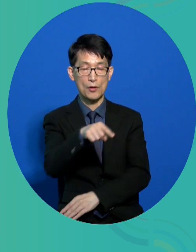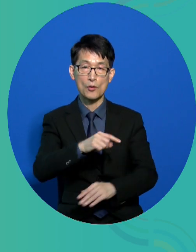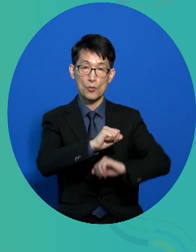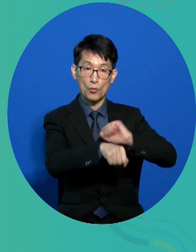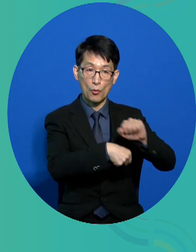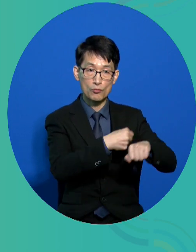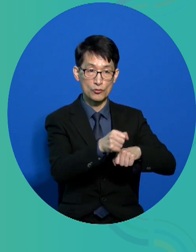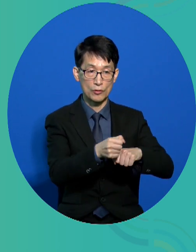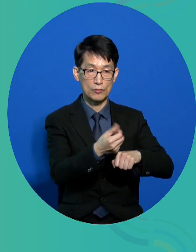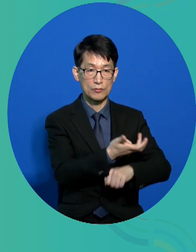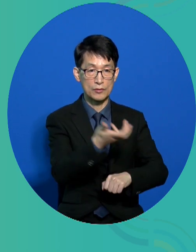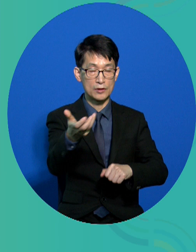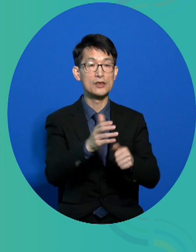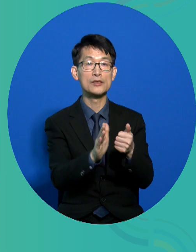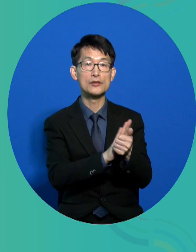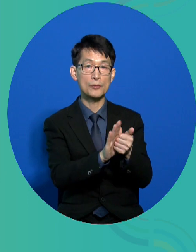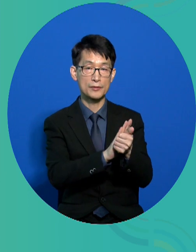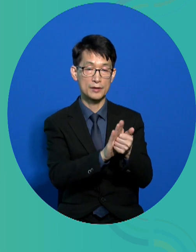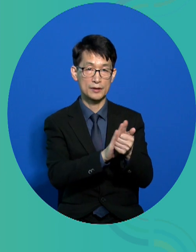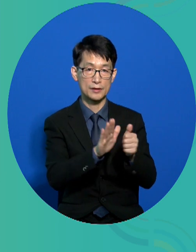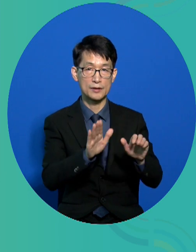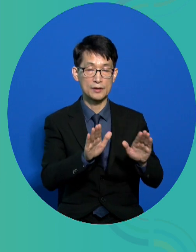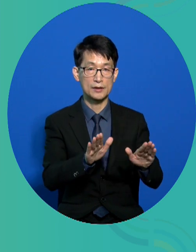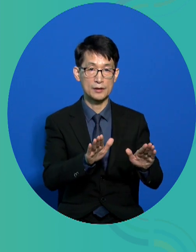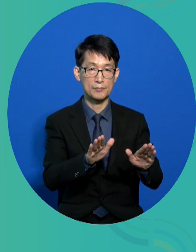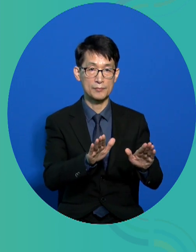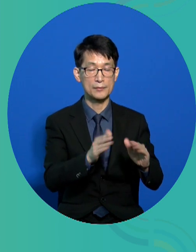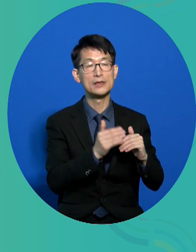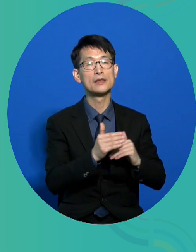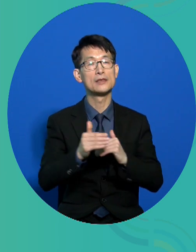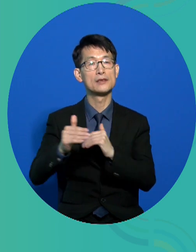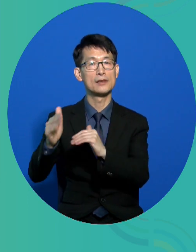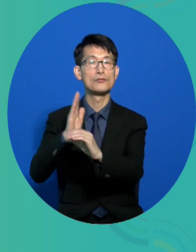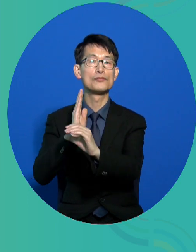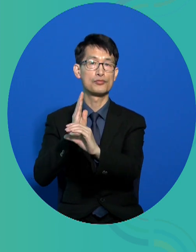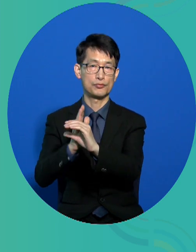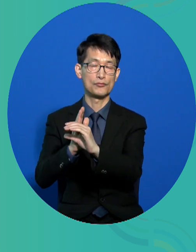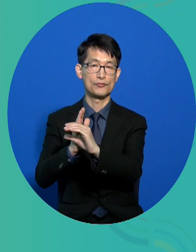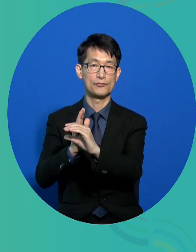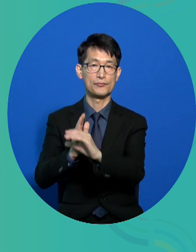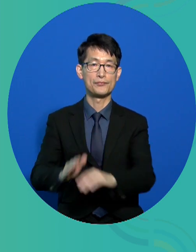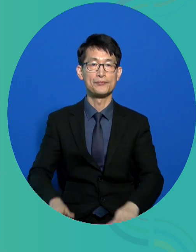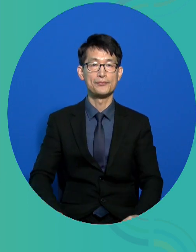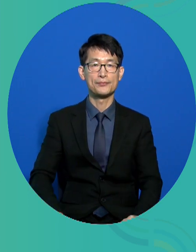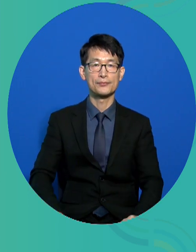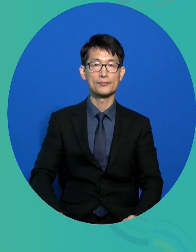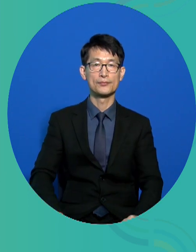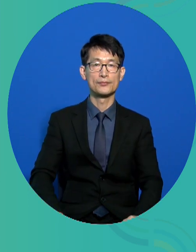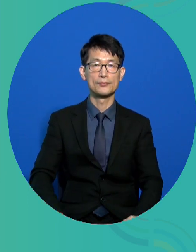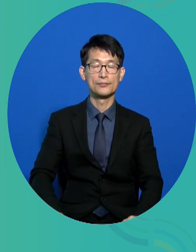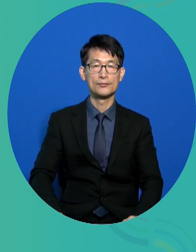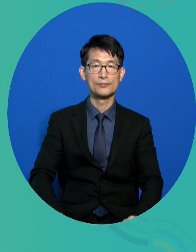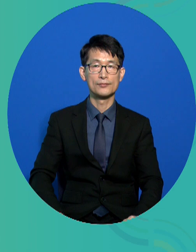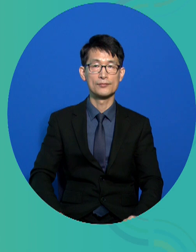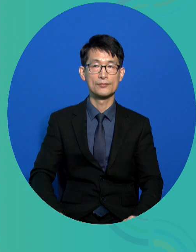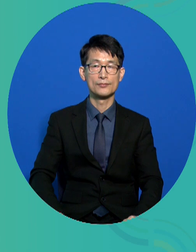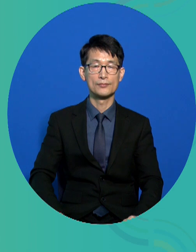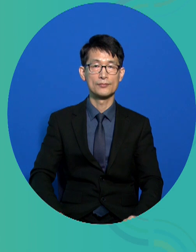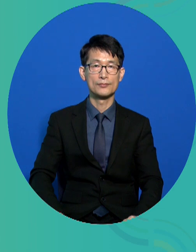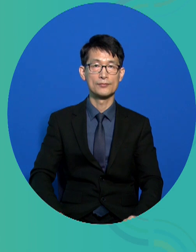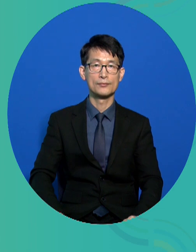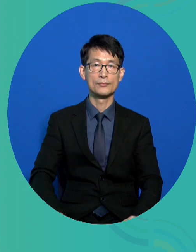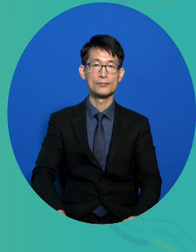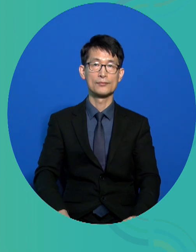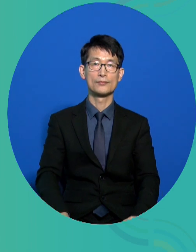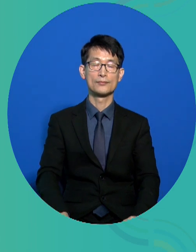collaborating, and so what we are doing right now is to establish a system to provide support